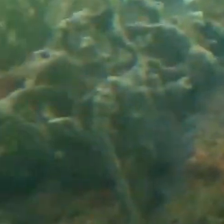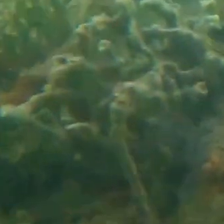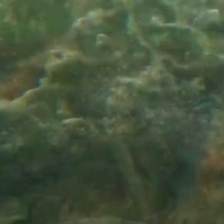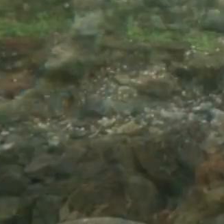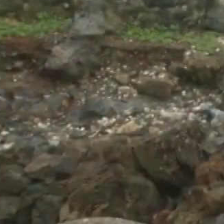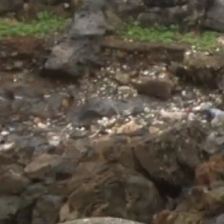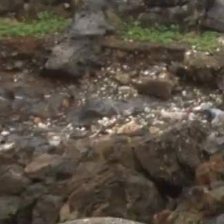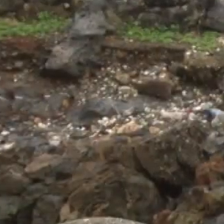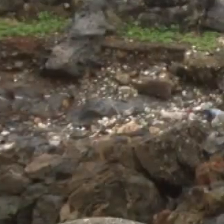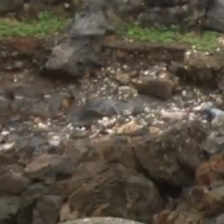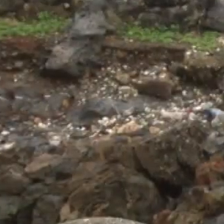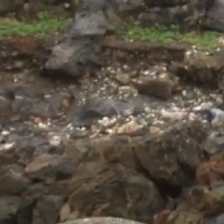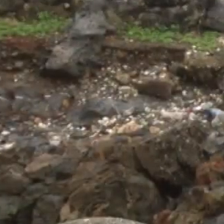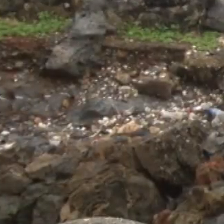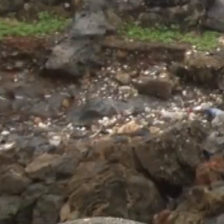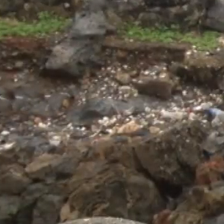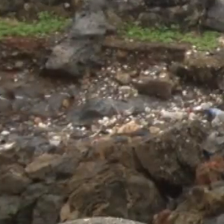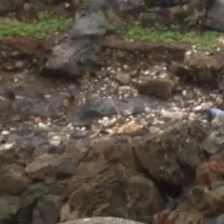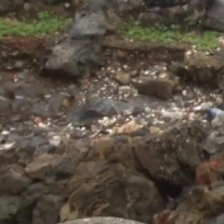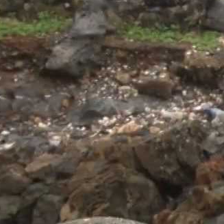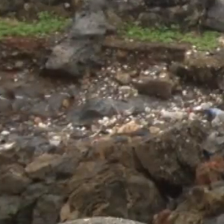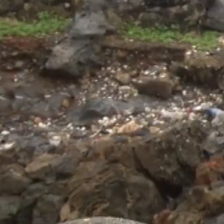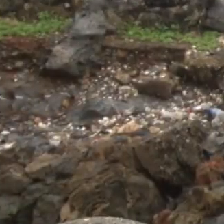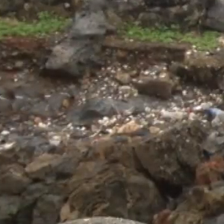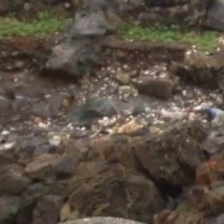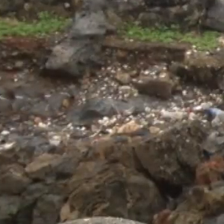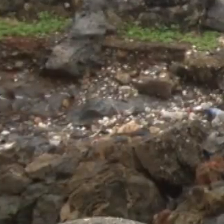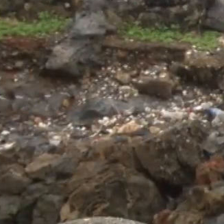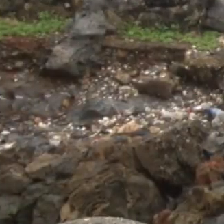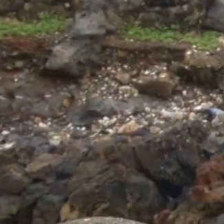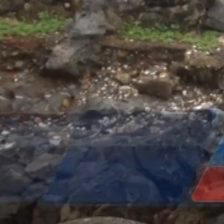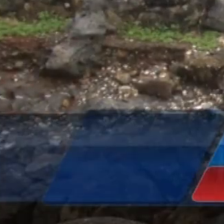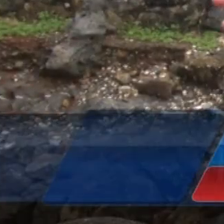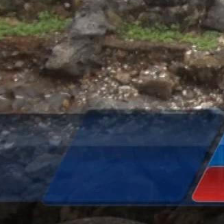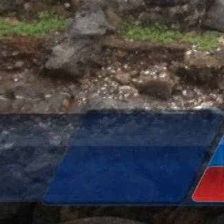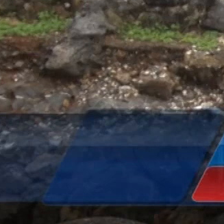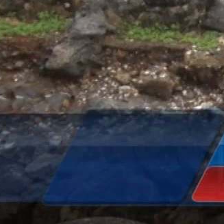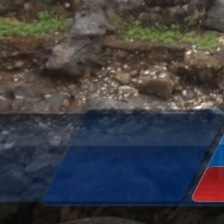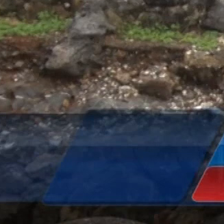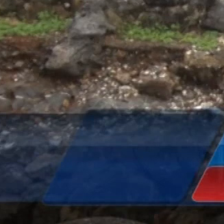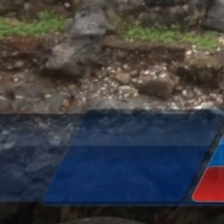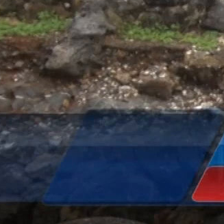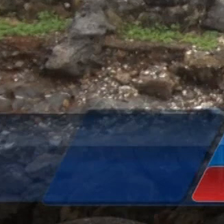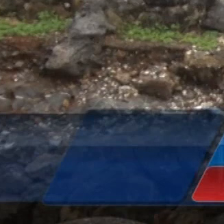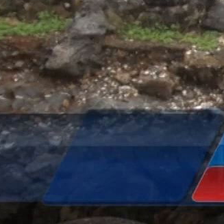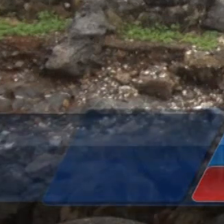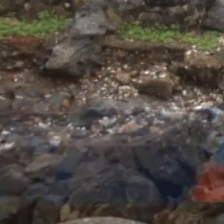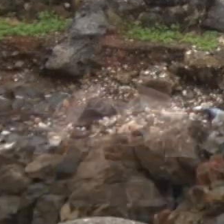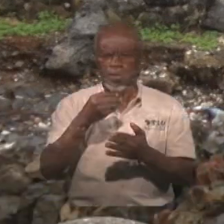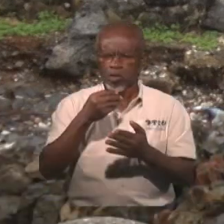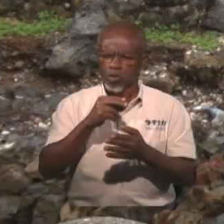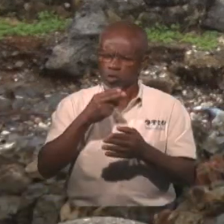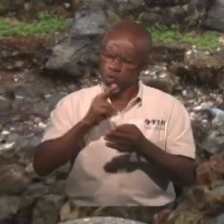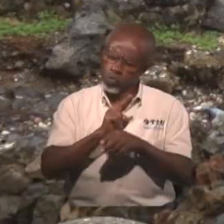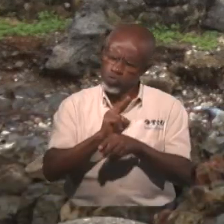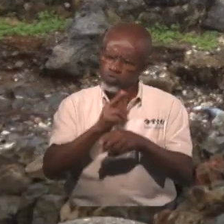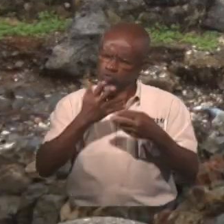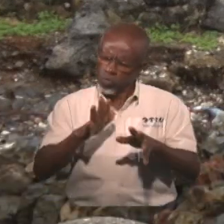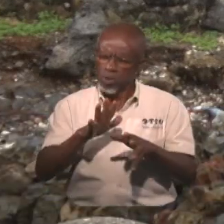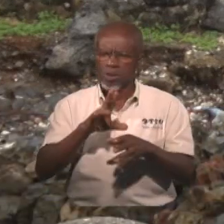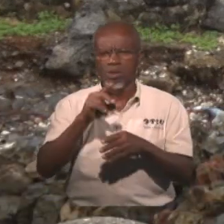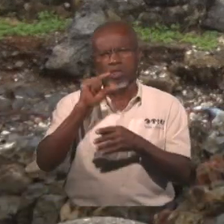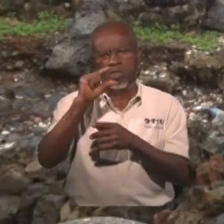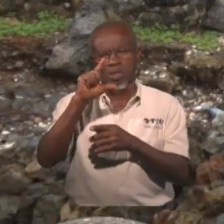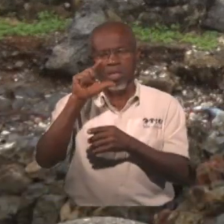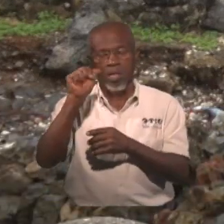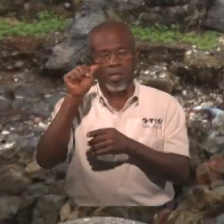oyster shells, waste oyster shells, and spent glass. So right now we are just doing small experiments